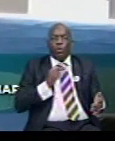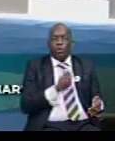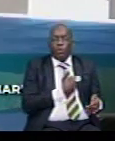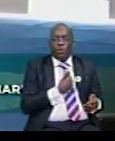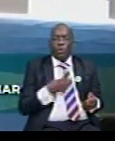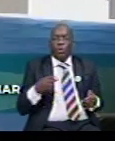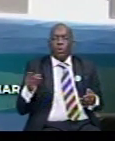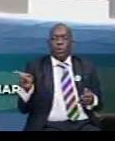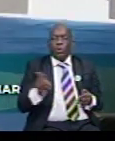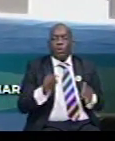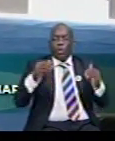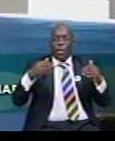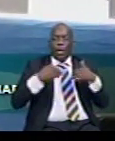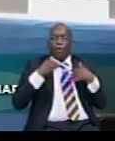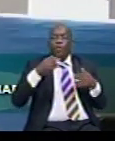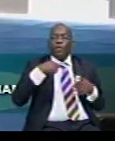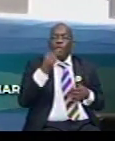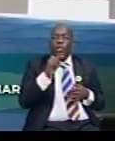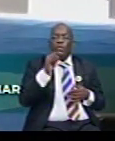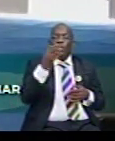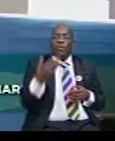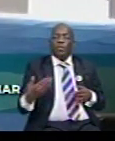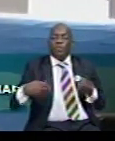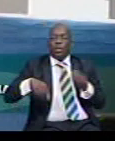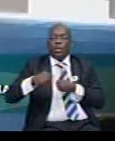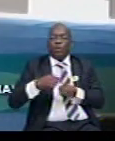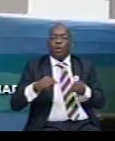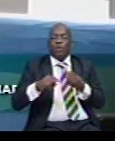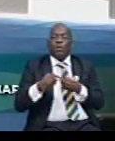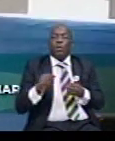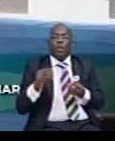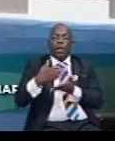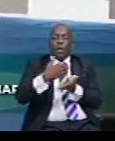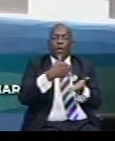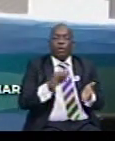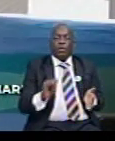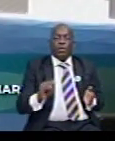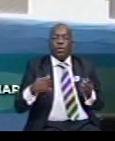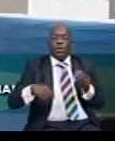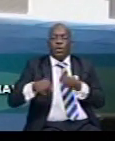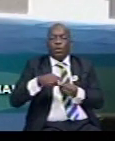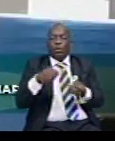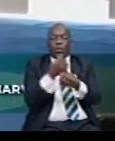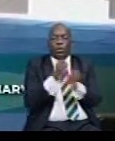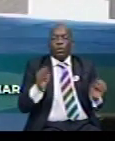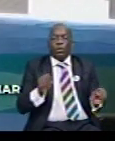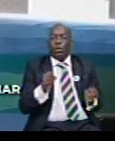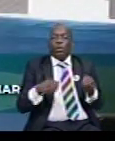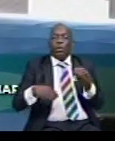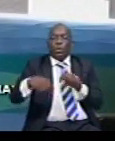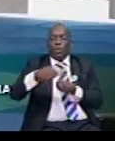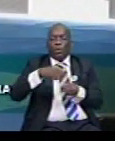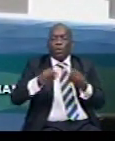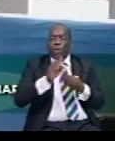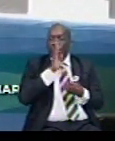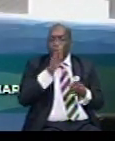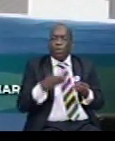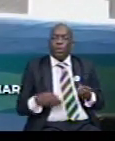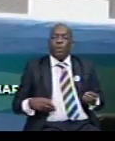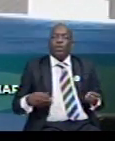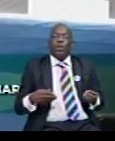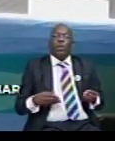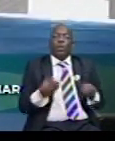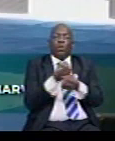things about harvesting, about salvation, about being born again, that is not